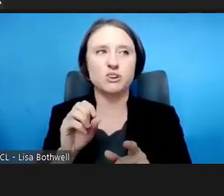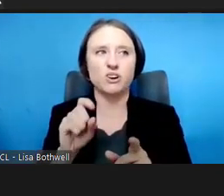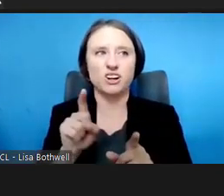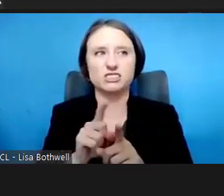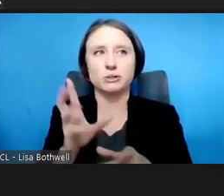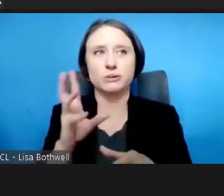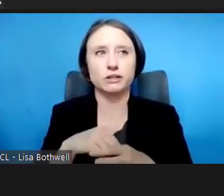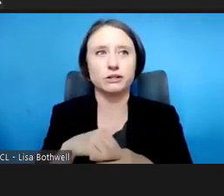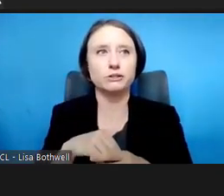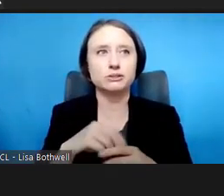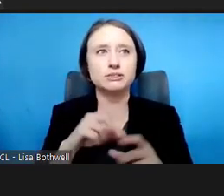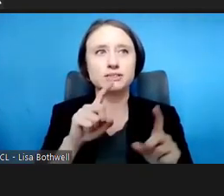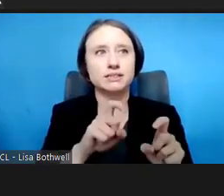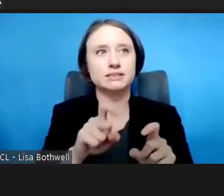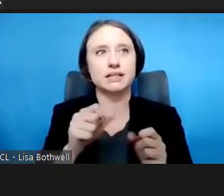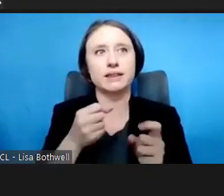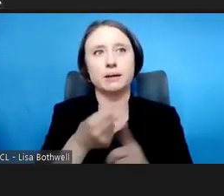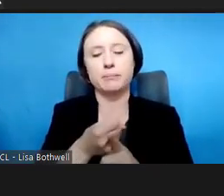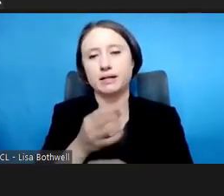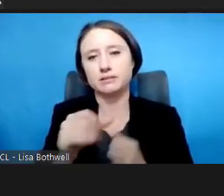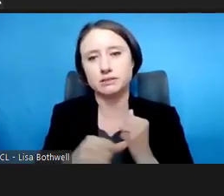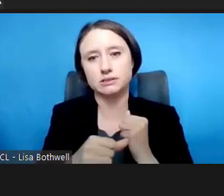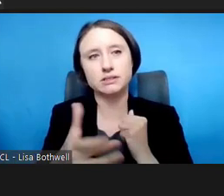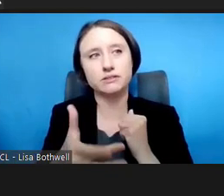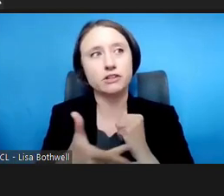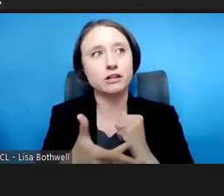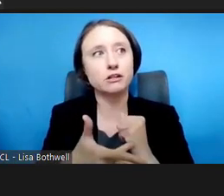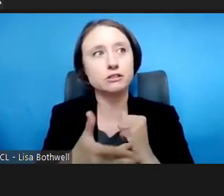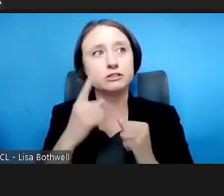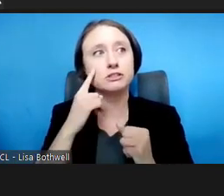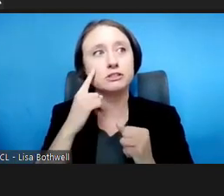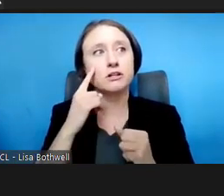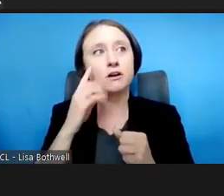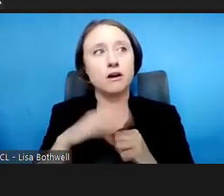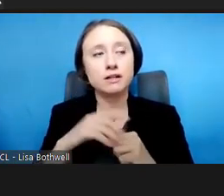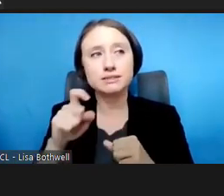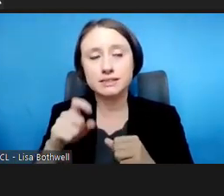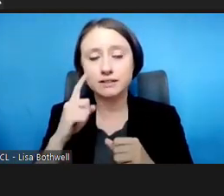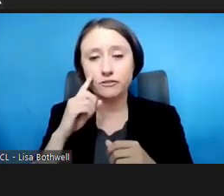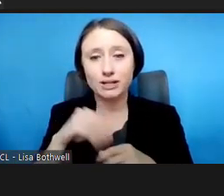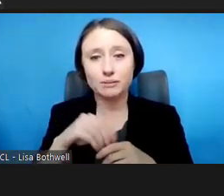your state would be the continuation of interoperability and integrating that.